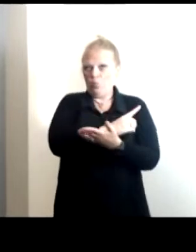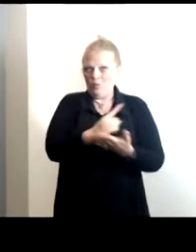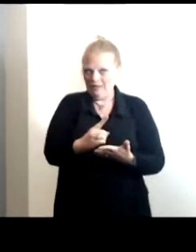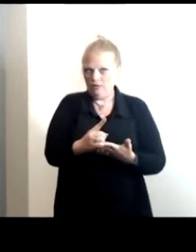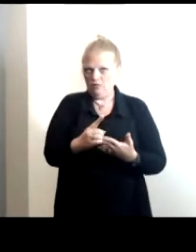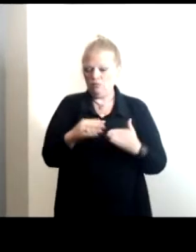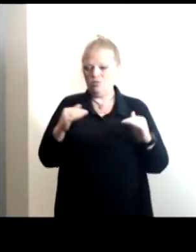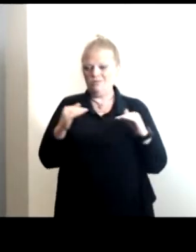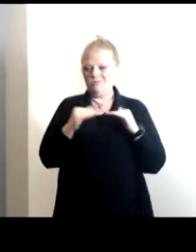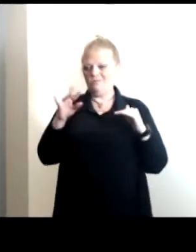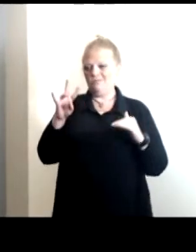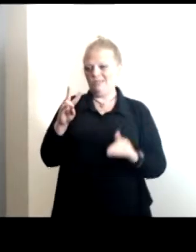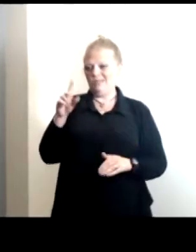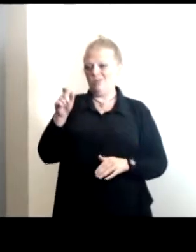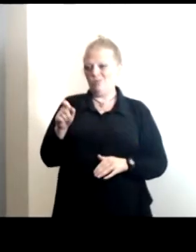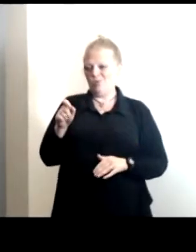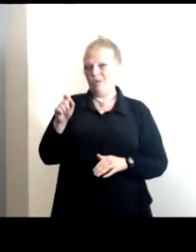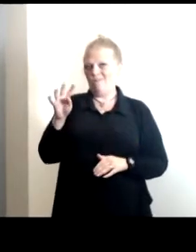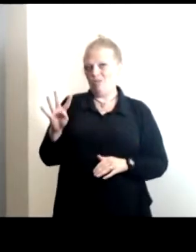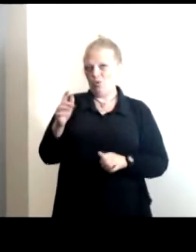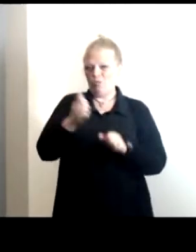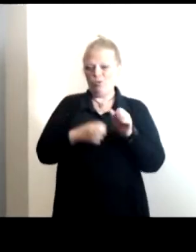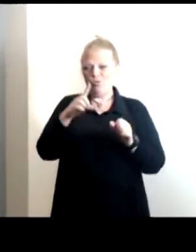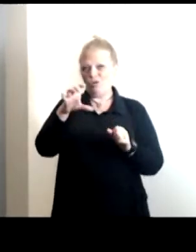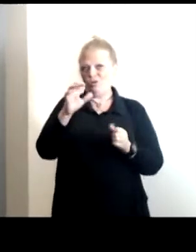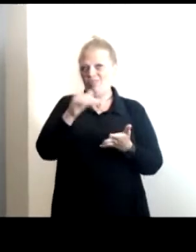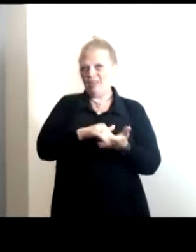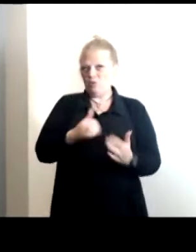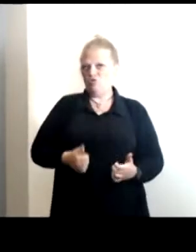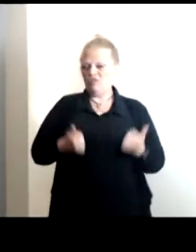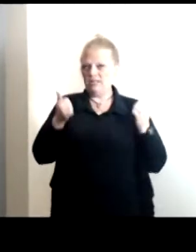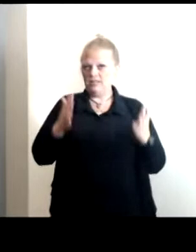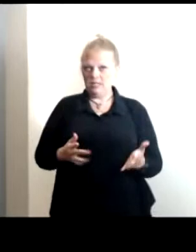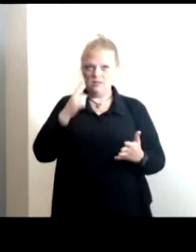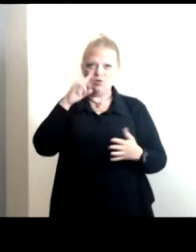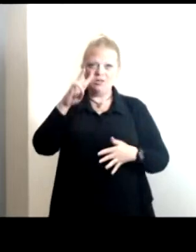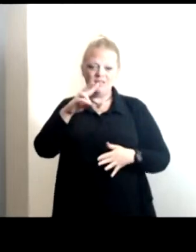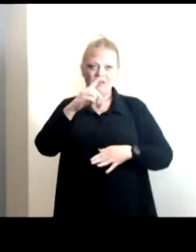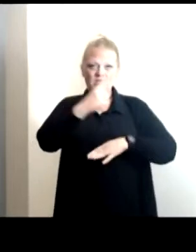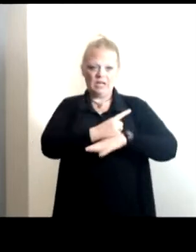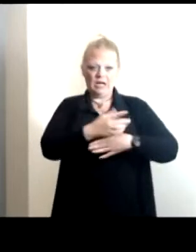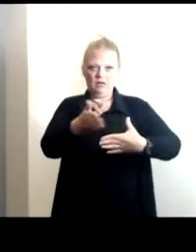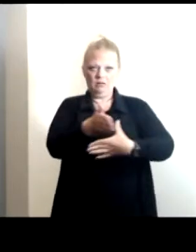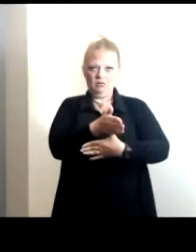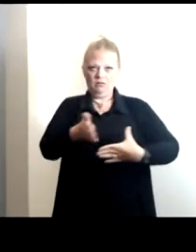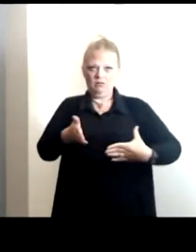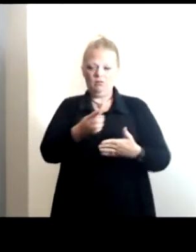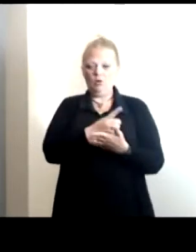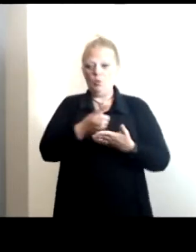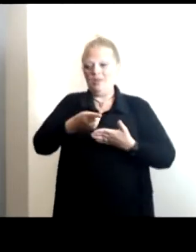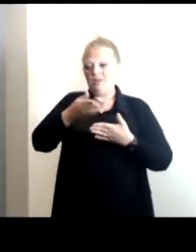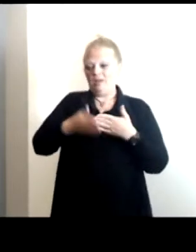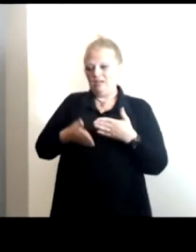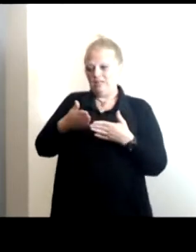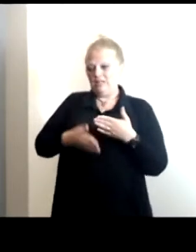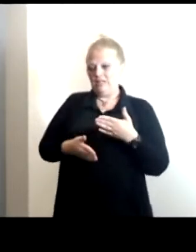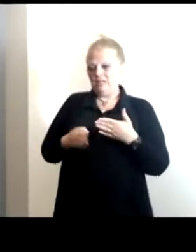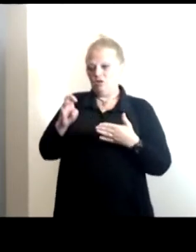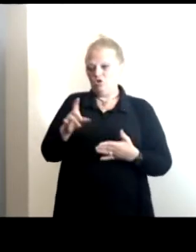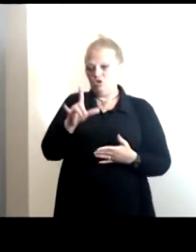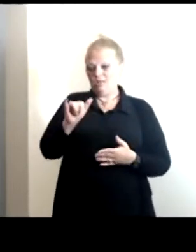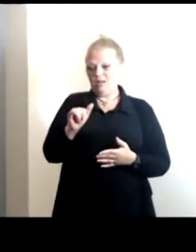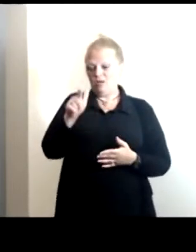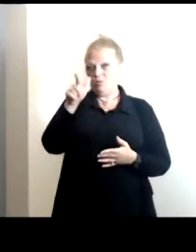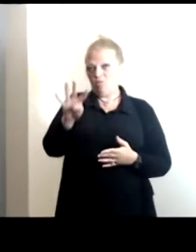is the equivalent of 7.4 per 100,000 residents over a 7-day period. The week ending of